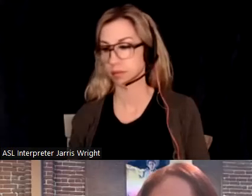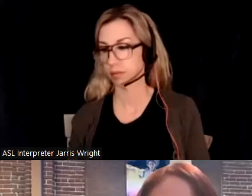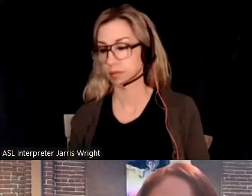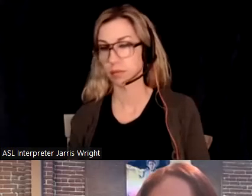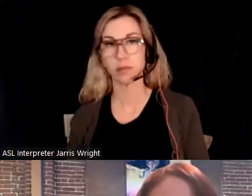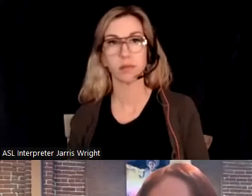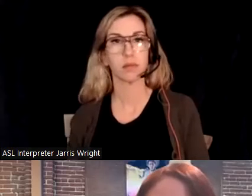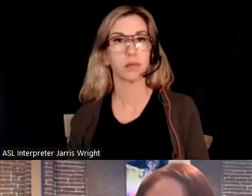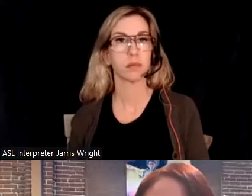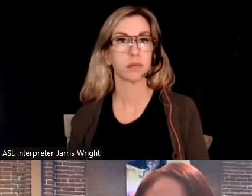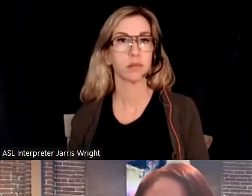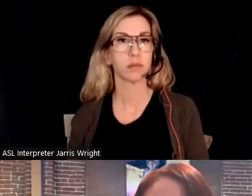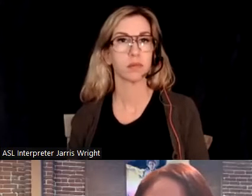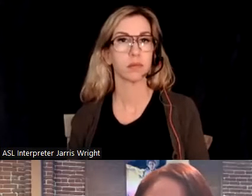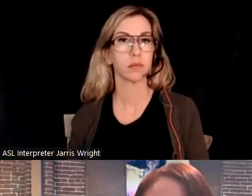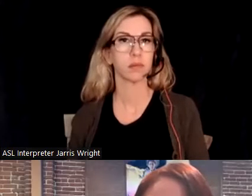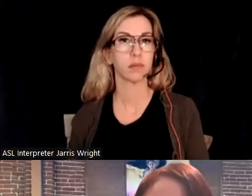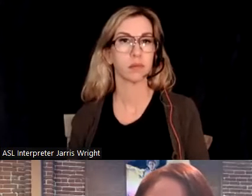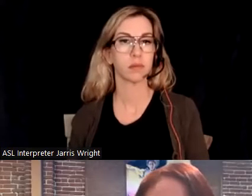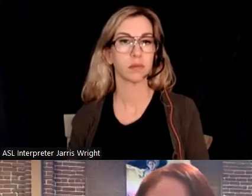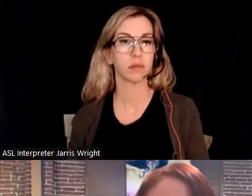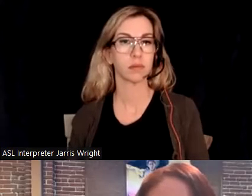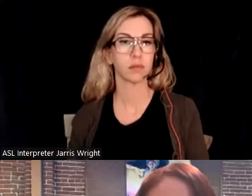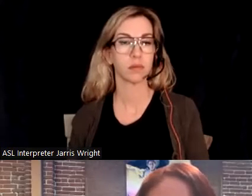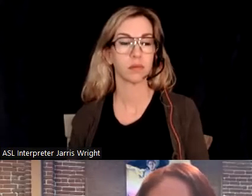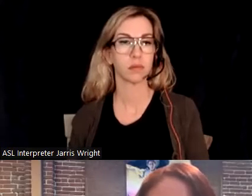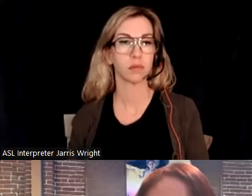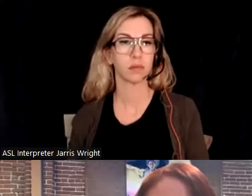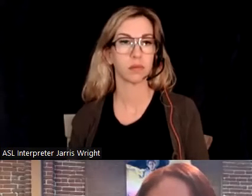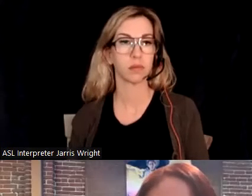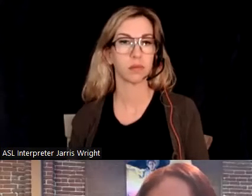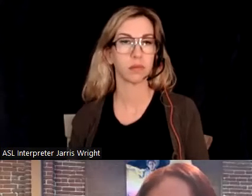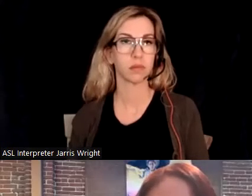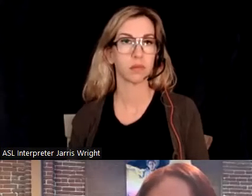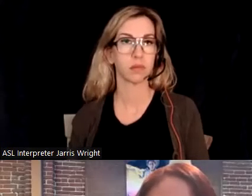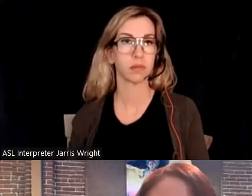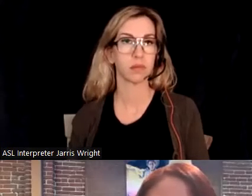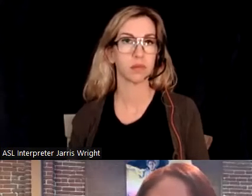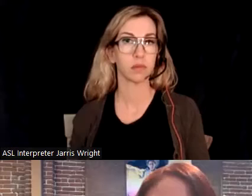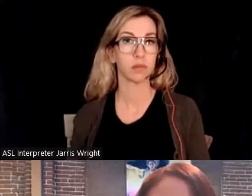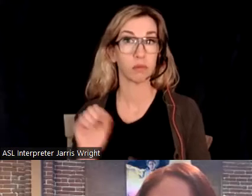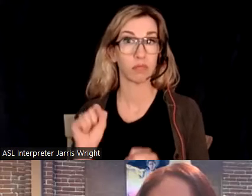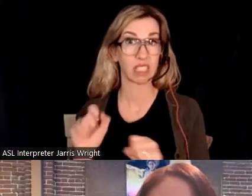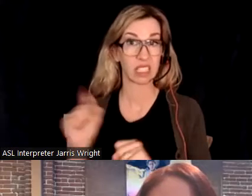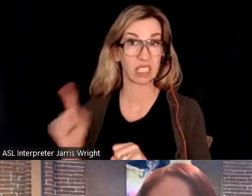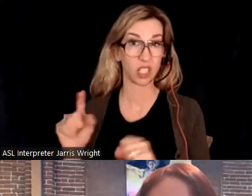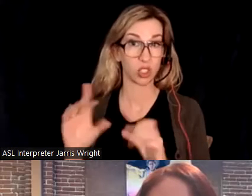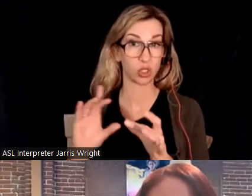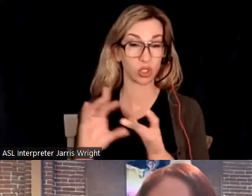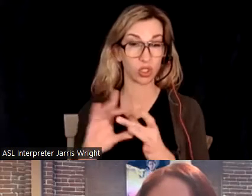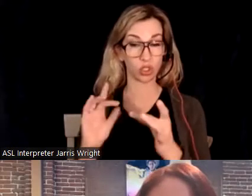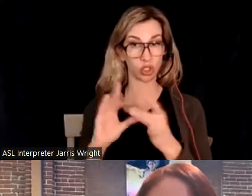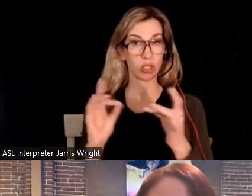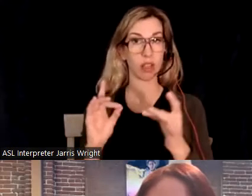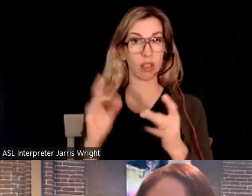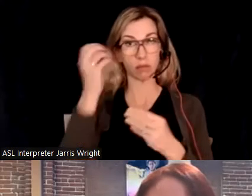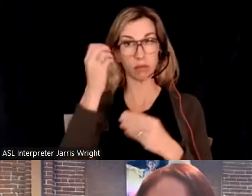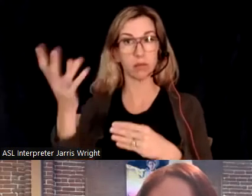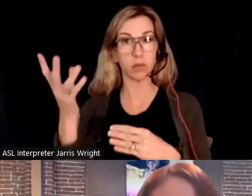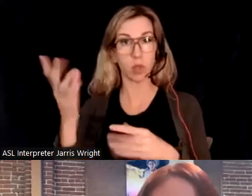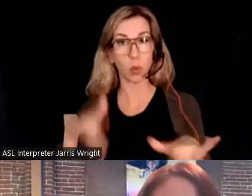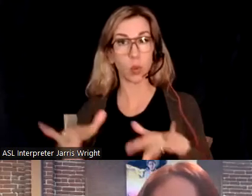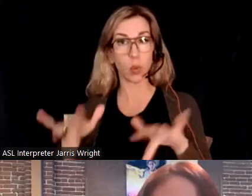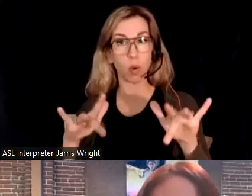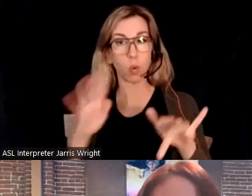Are you able to, Rebecca, send her a chat saying that the recording will be available, and just so that she is aware or